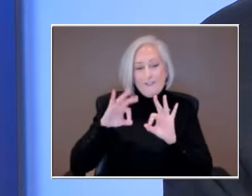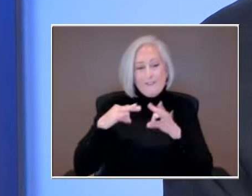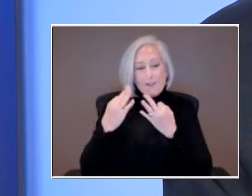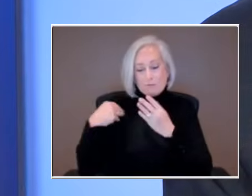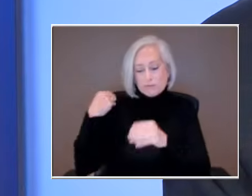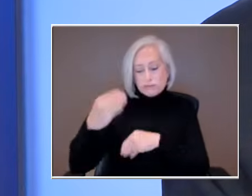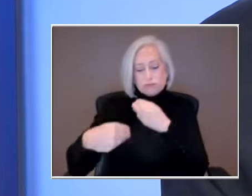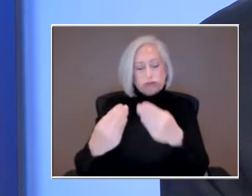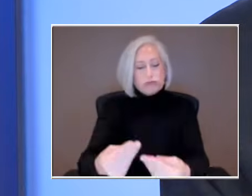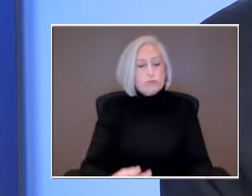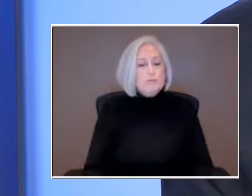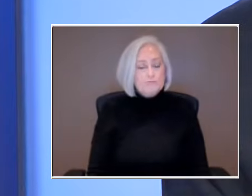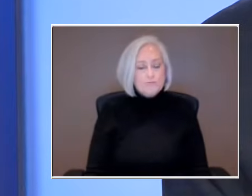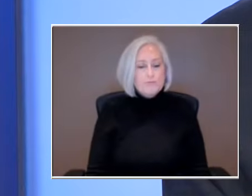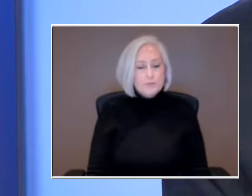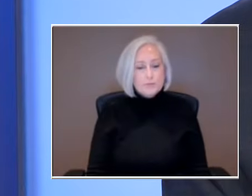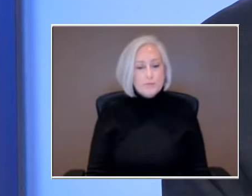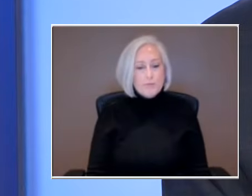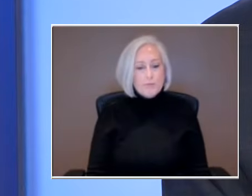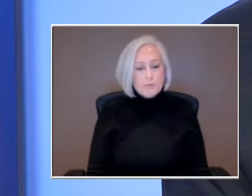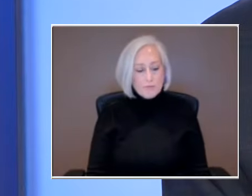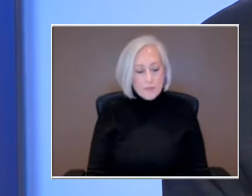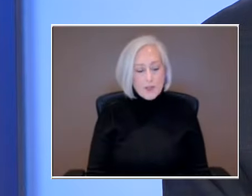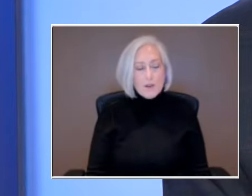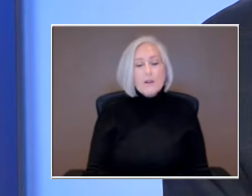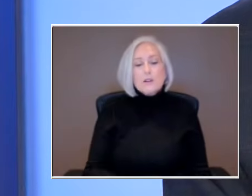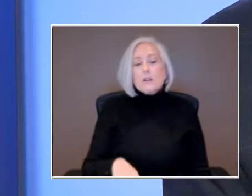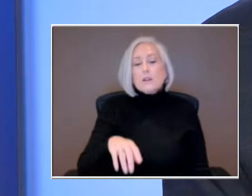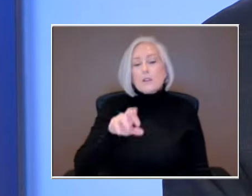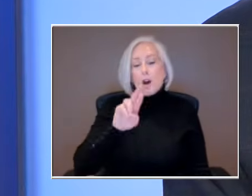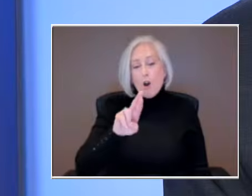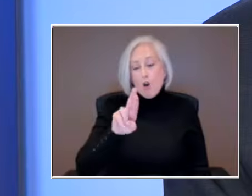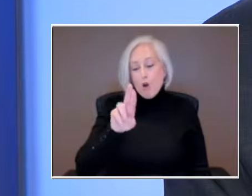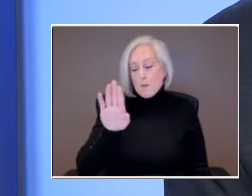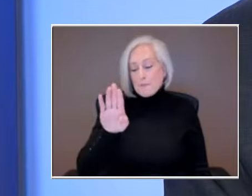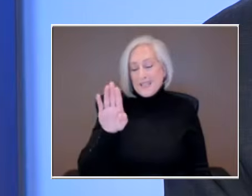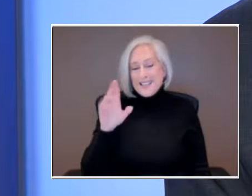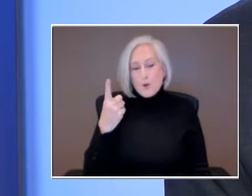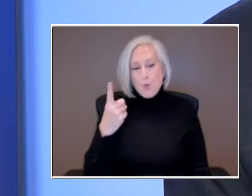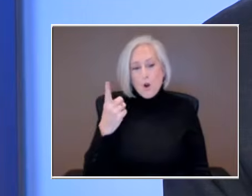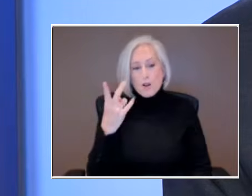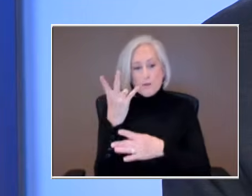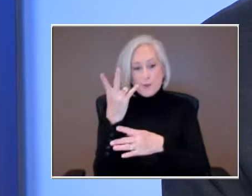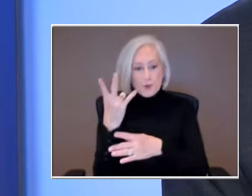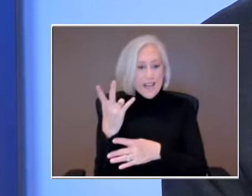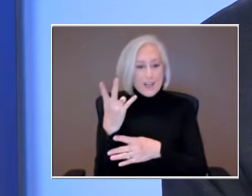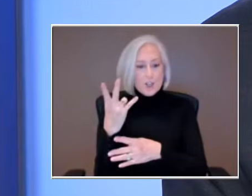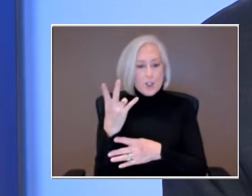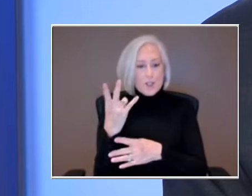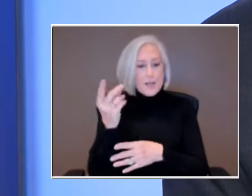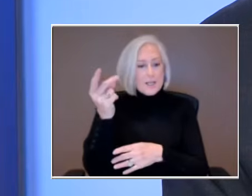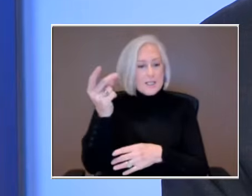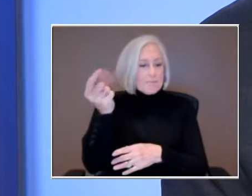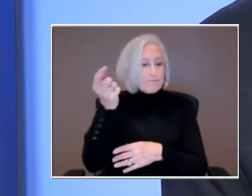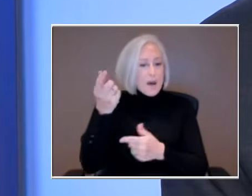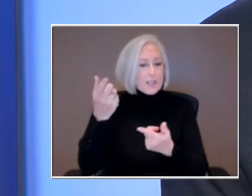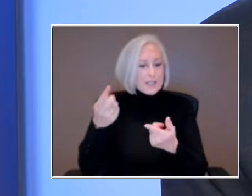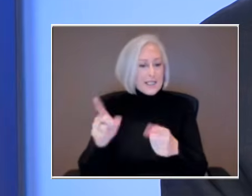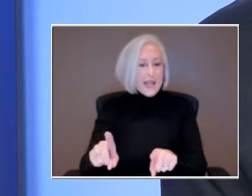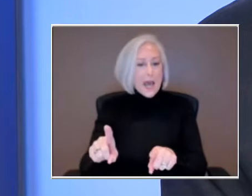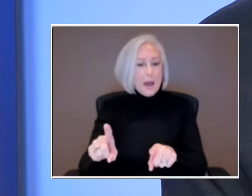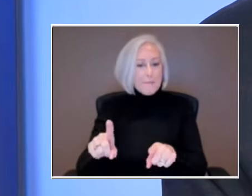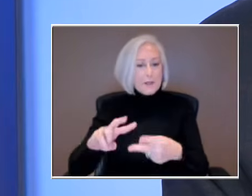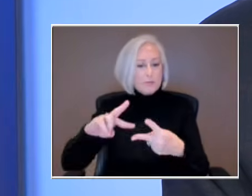So the RB1 mutation was something that presented spontaneously, from what I understand. I don't have anyone else in my family that has